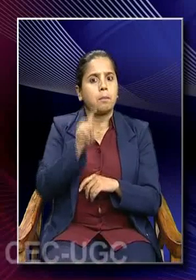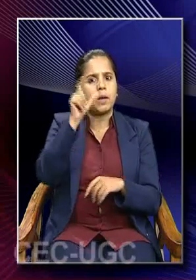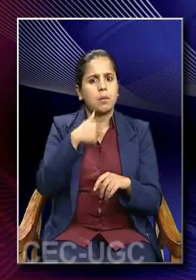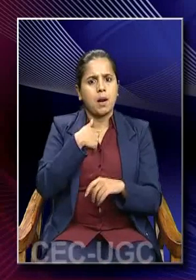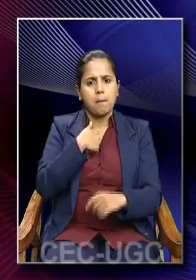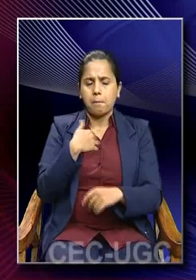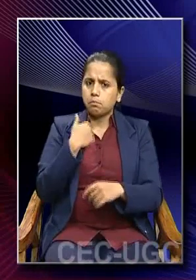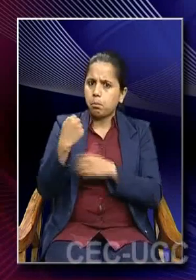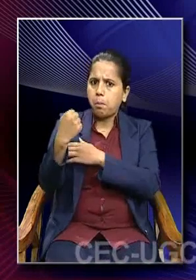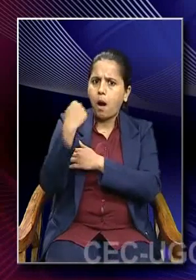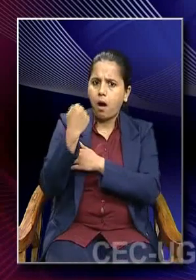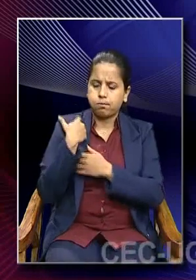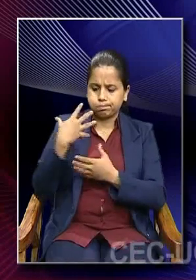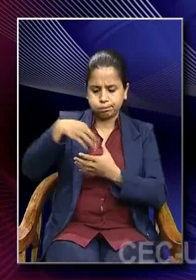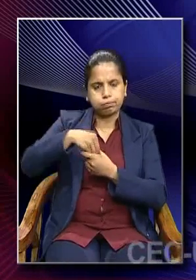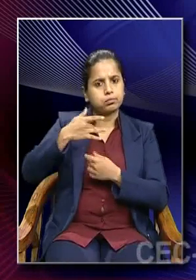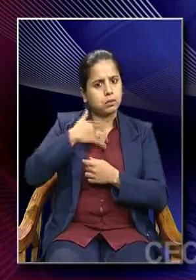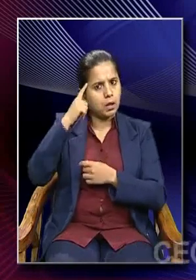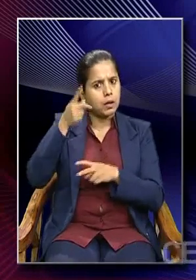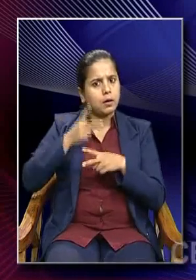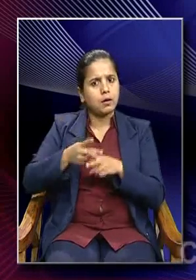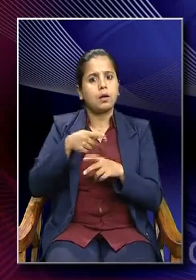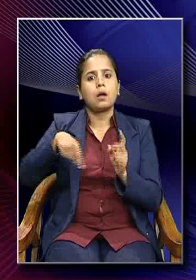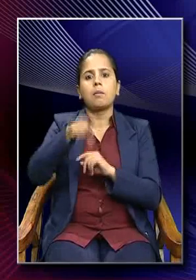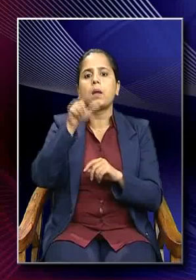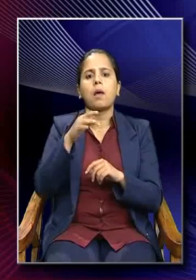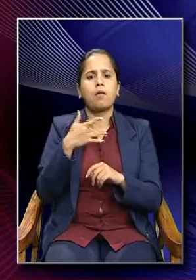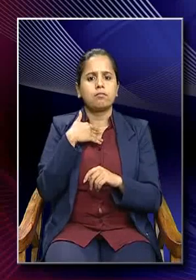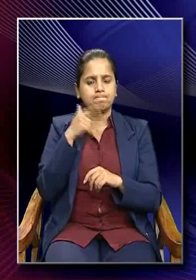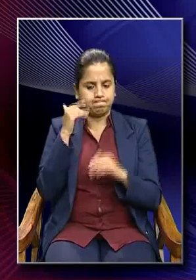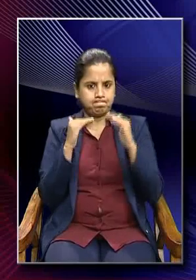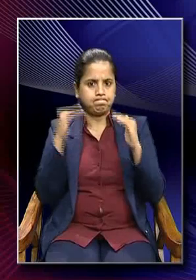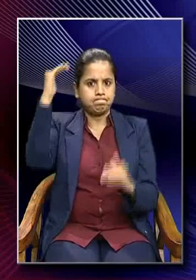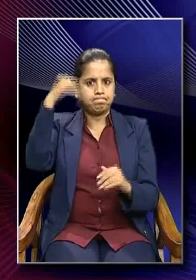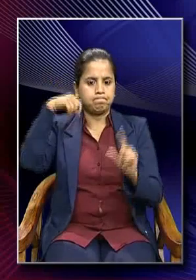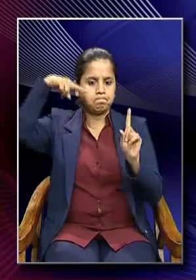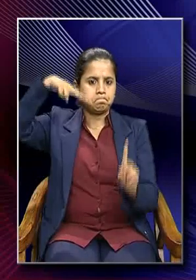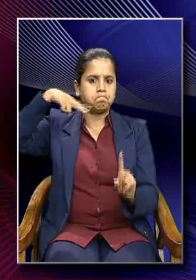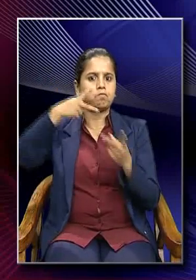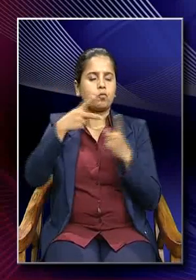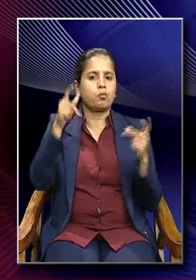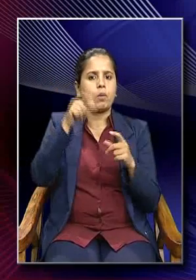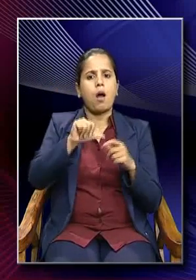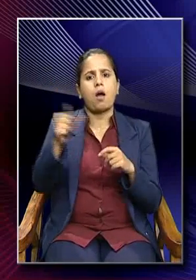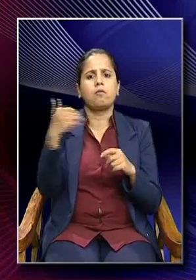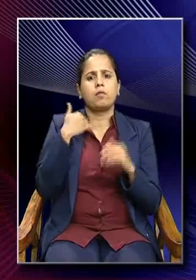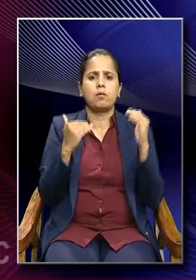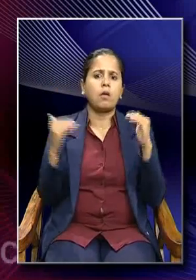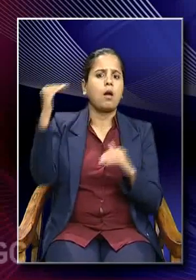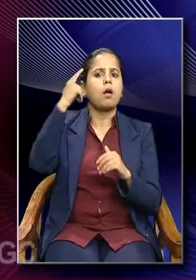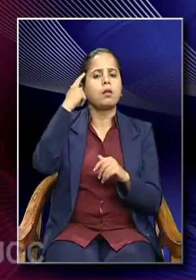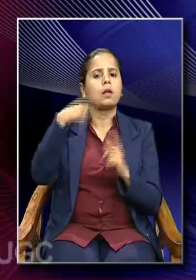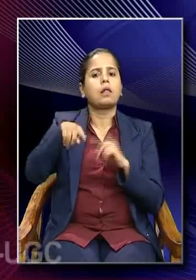power to this kind of and it leads to hegemony, supremacy over others, and then later on